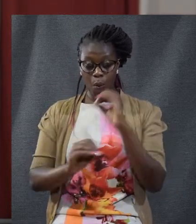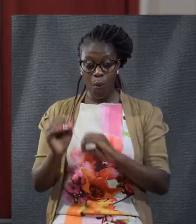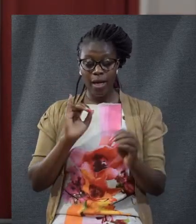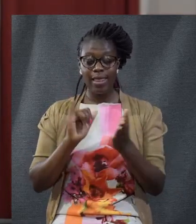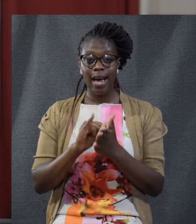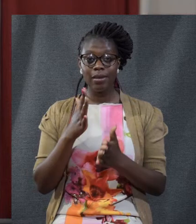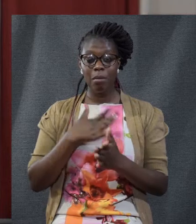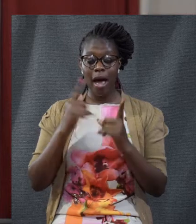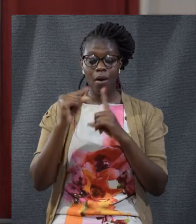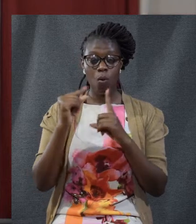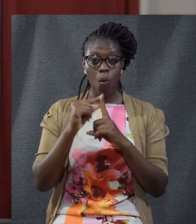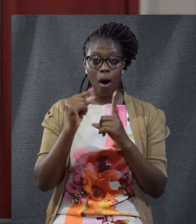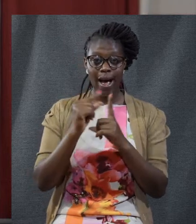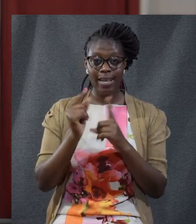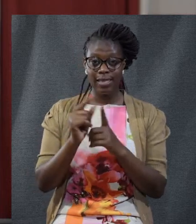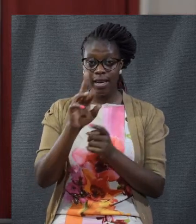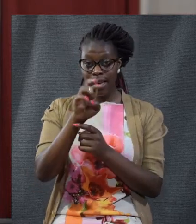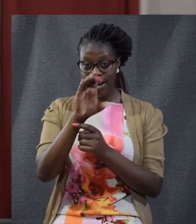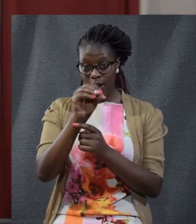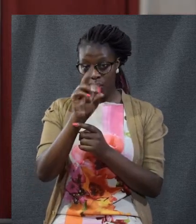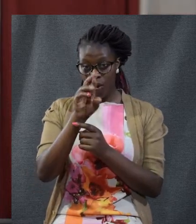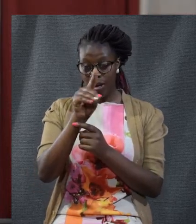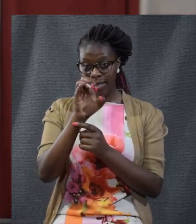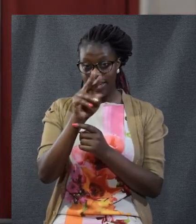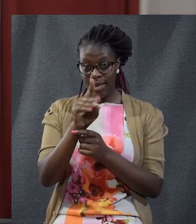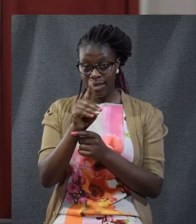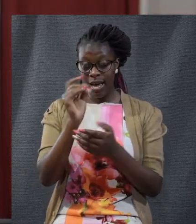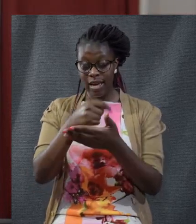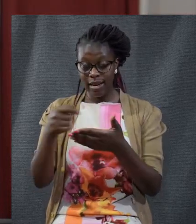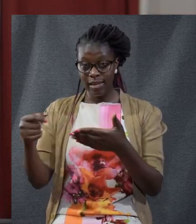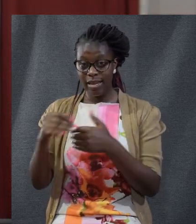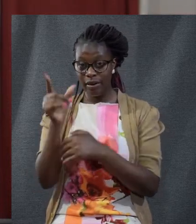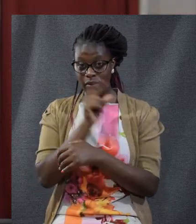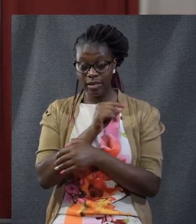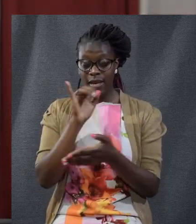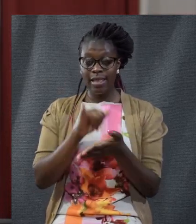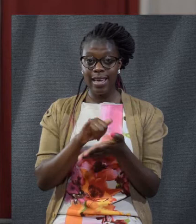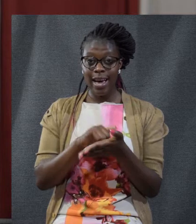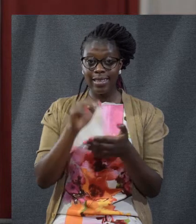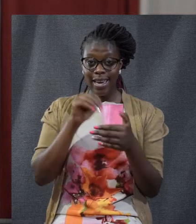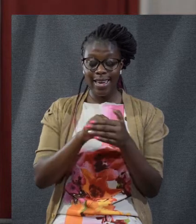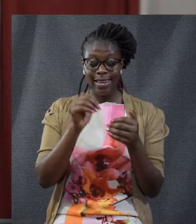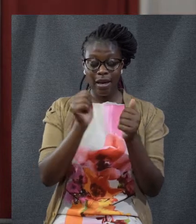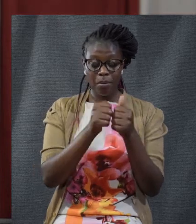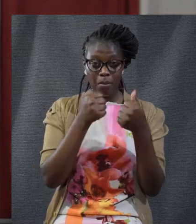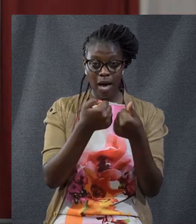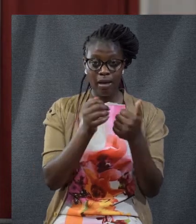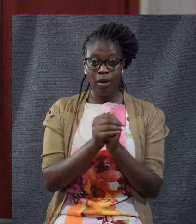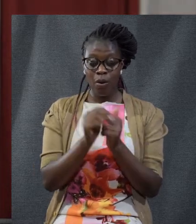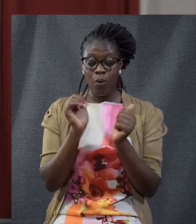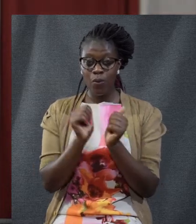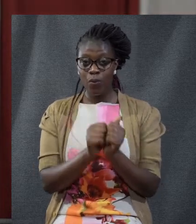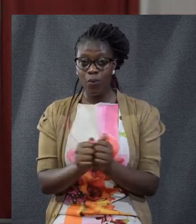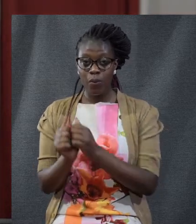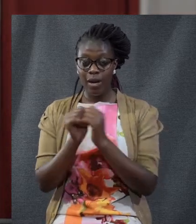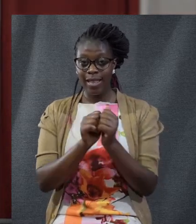my words were recorded, that they were written on a scroll, that they were inscribed with an iron